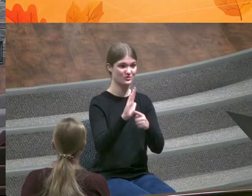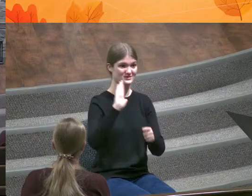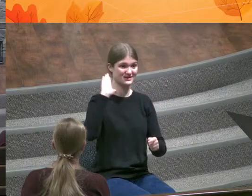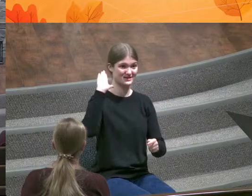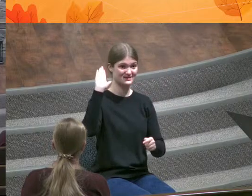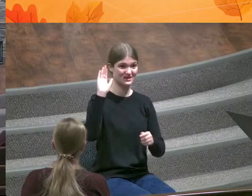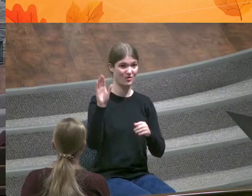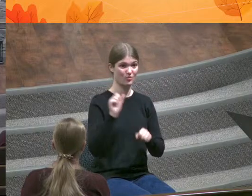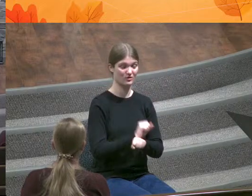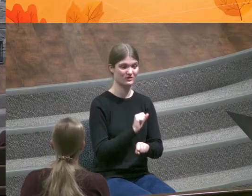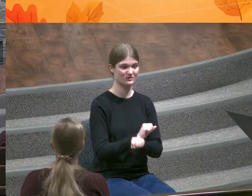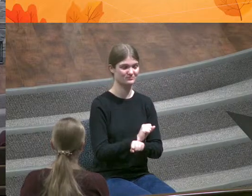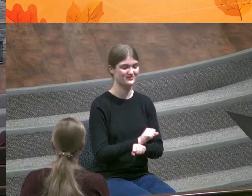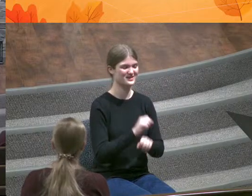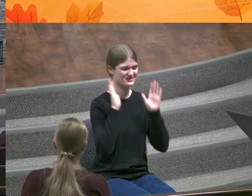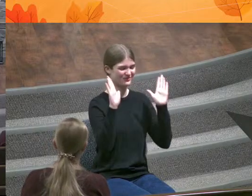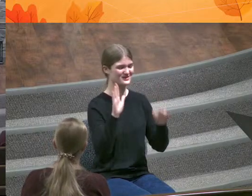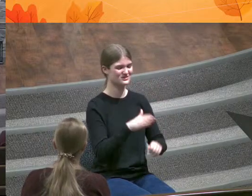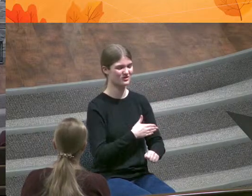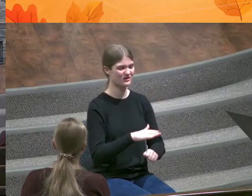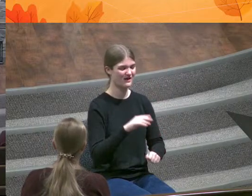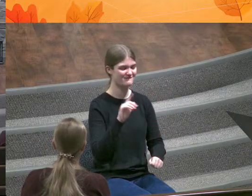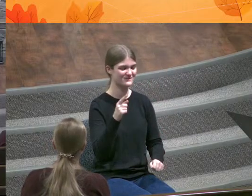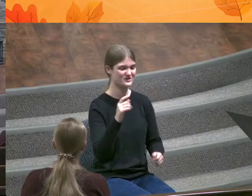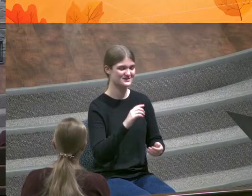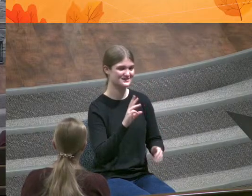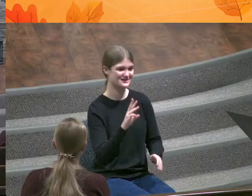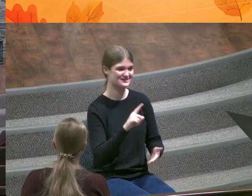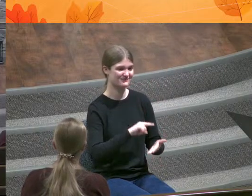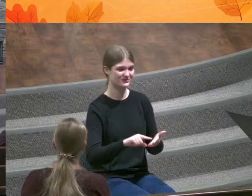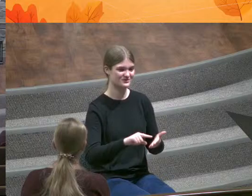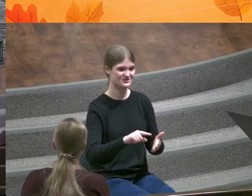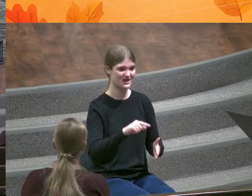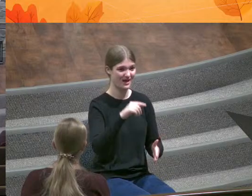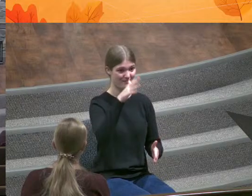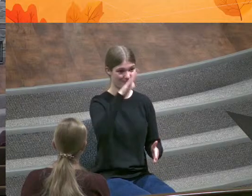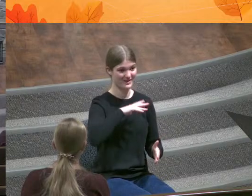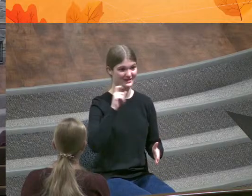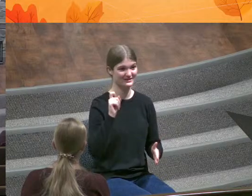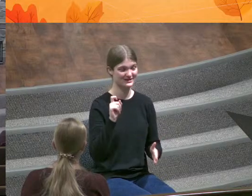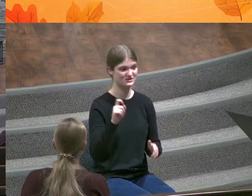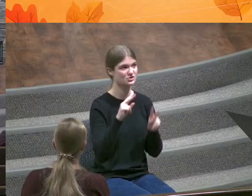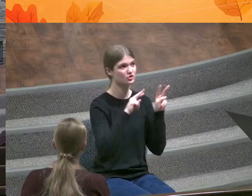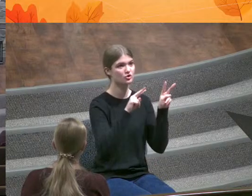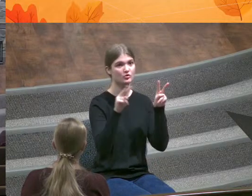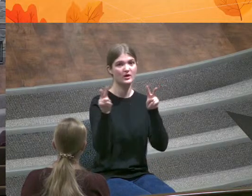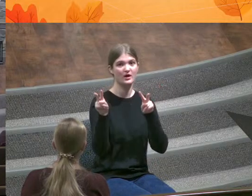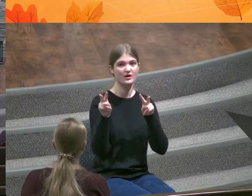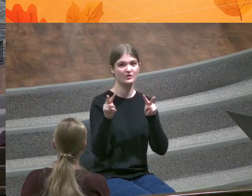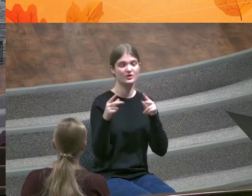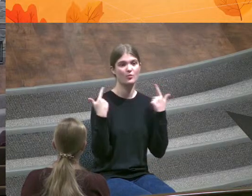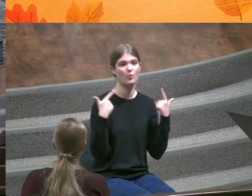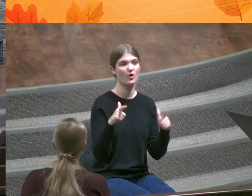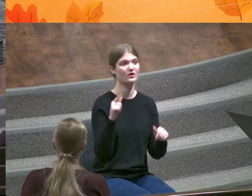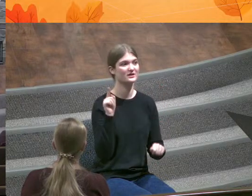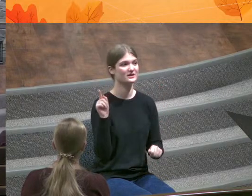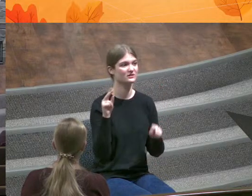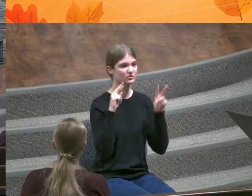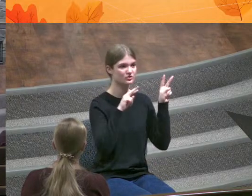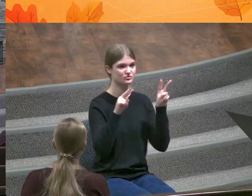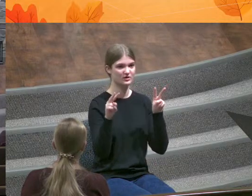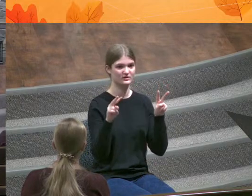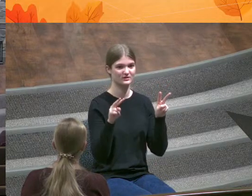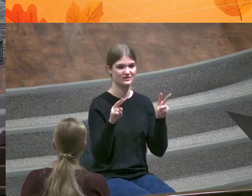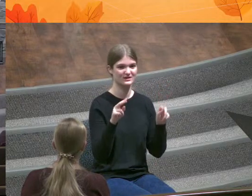19 starts. Great psalm. First six verses. A man's got to look around. As he looks around, has got to be